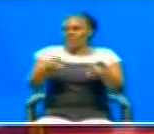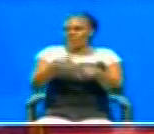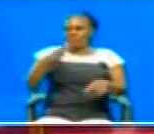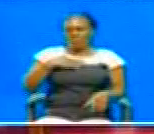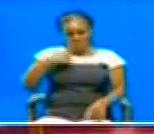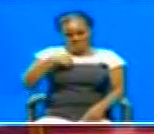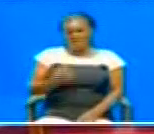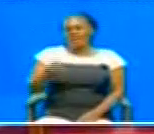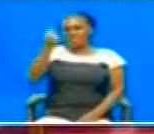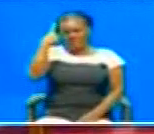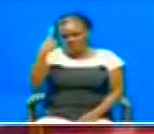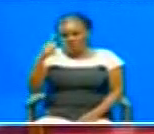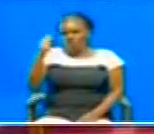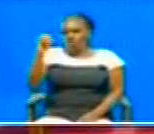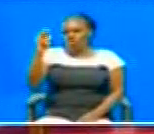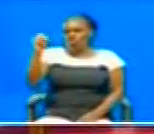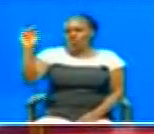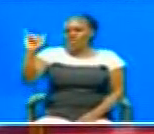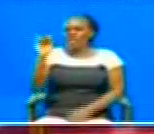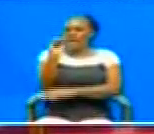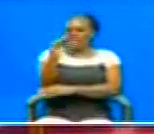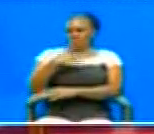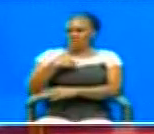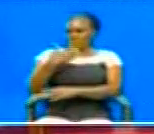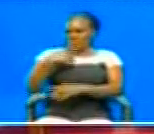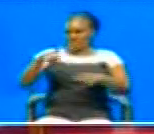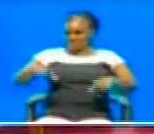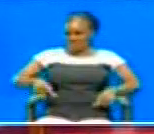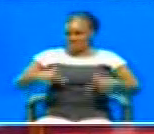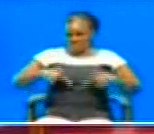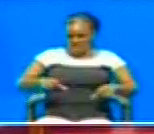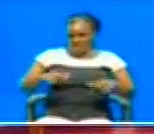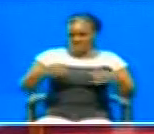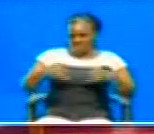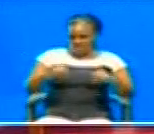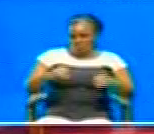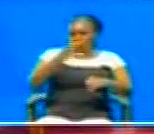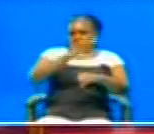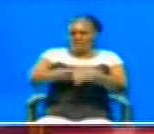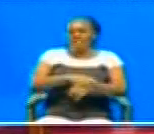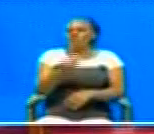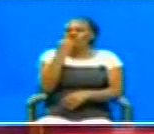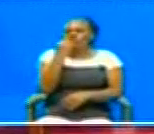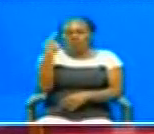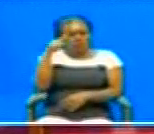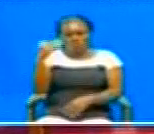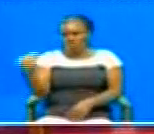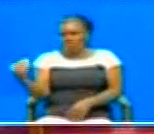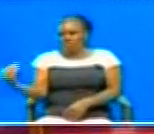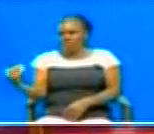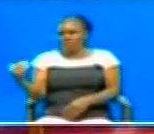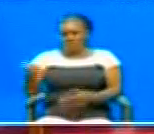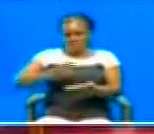I understand Tony is asking where I am. Tell him I'm trying to put food on the table for my children.